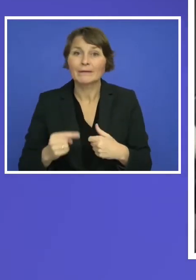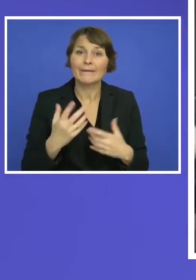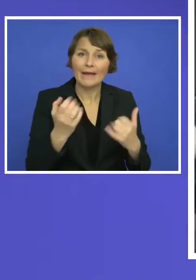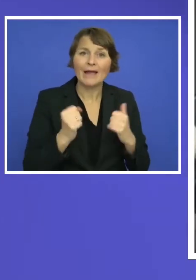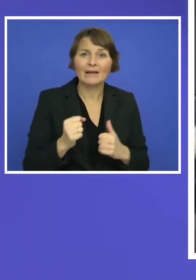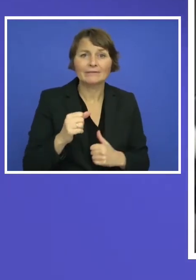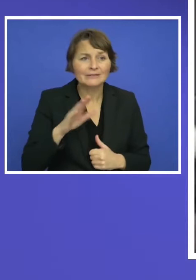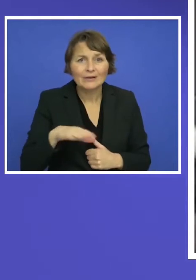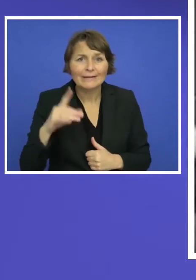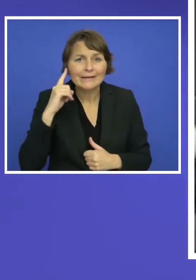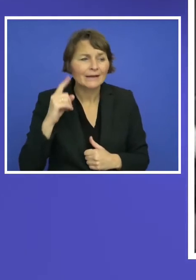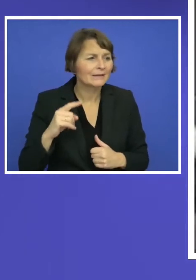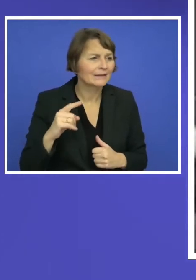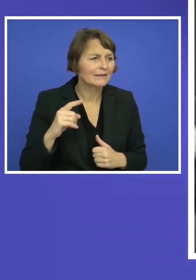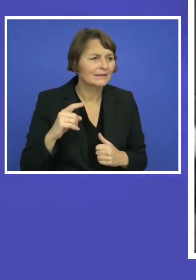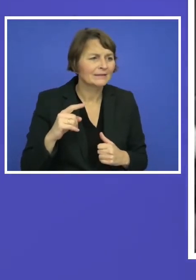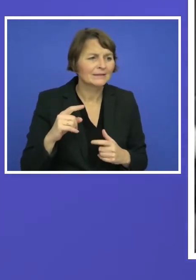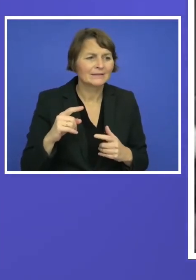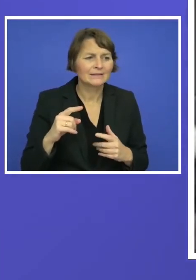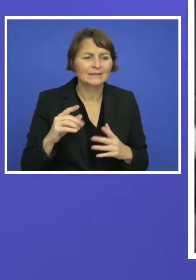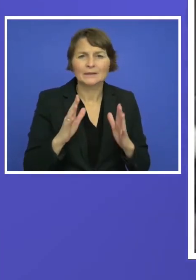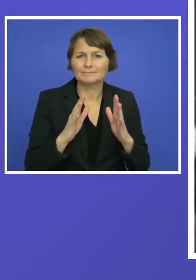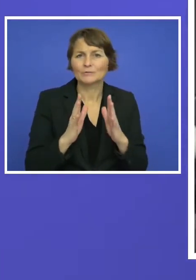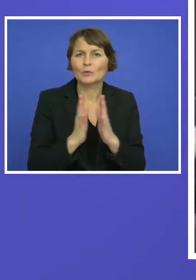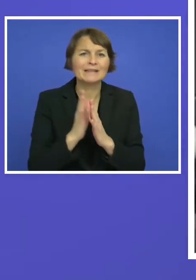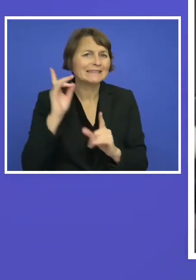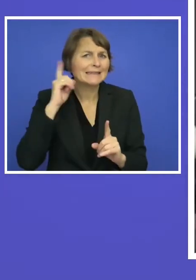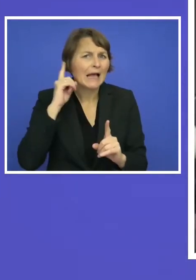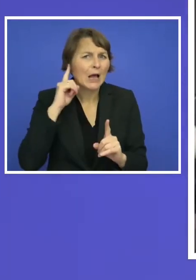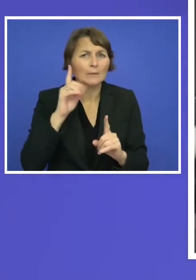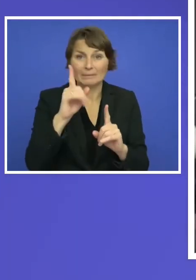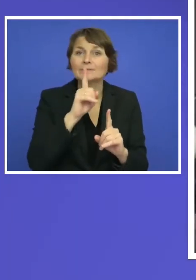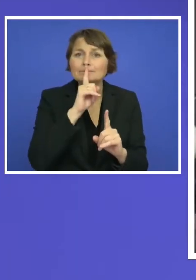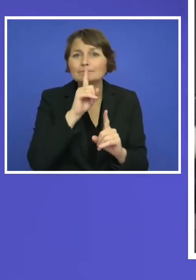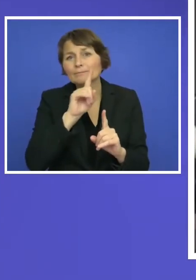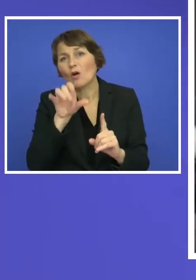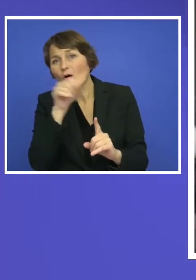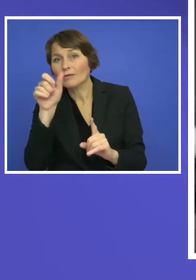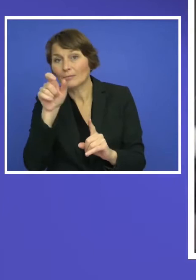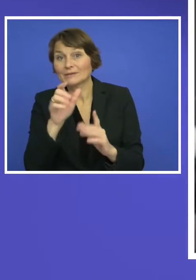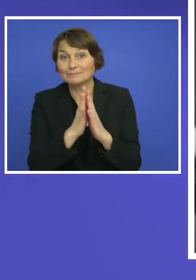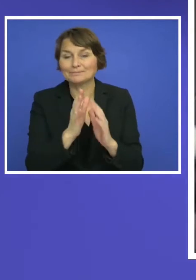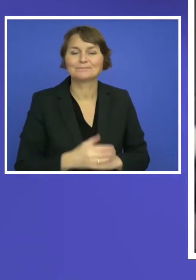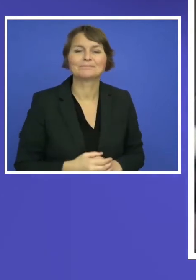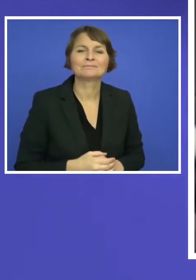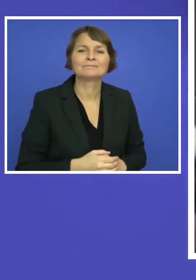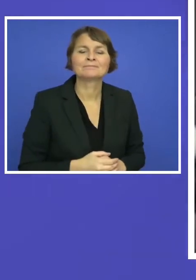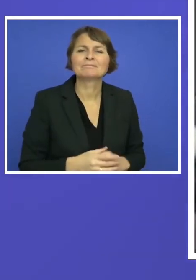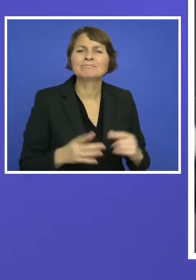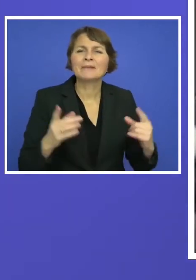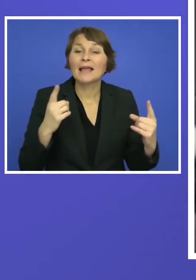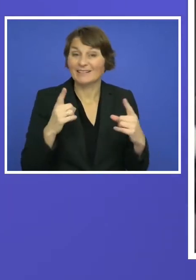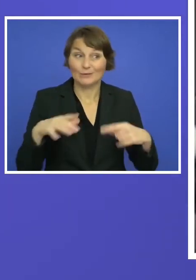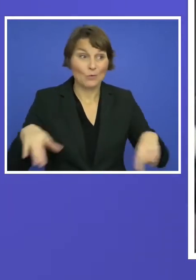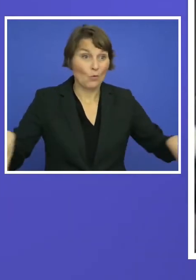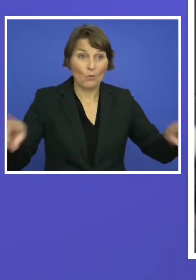I'm hearing some background noise. If you could please mute, thank you. And really also about the fact that this benefits all genders, so that